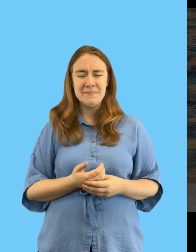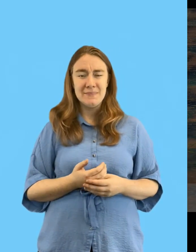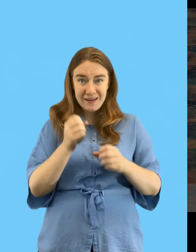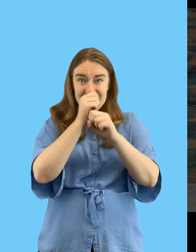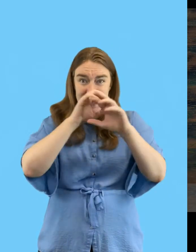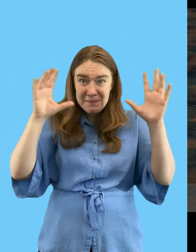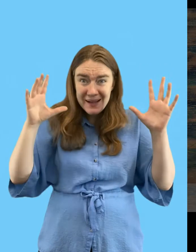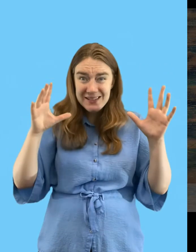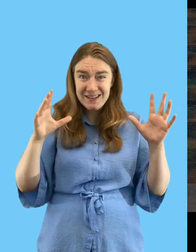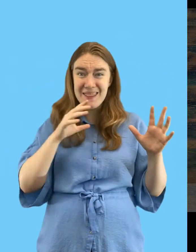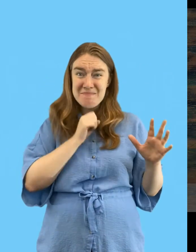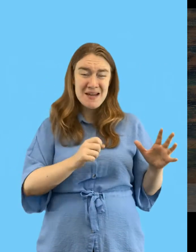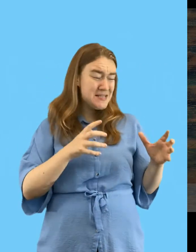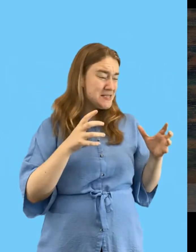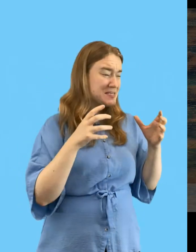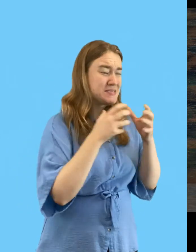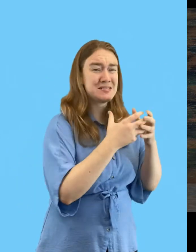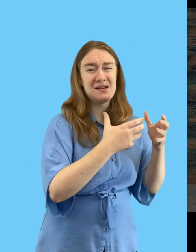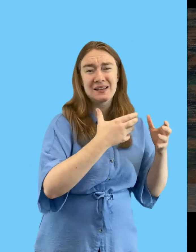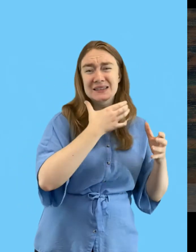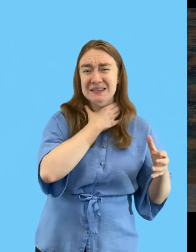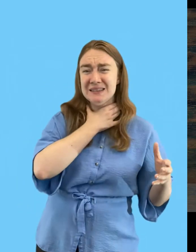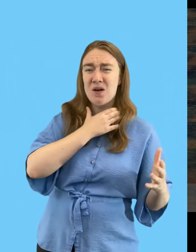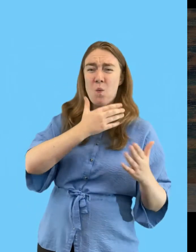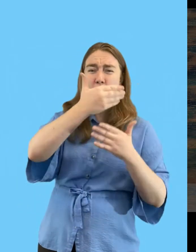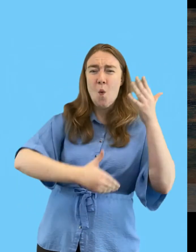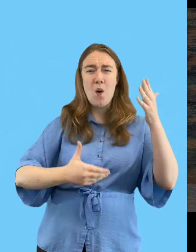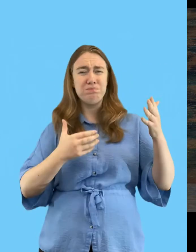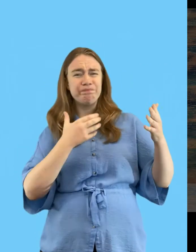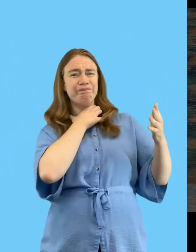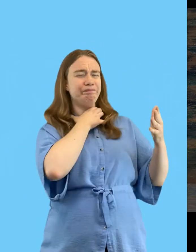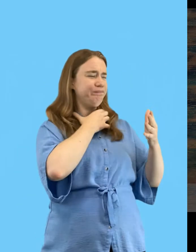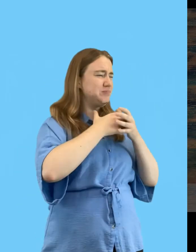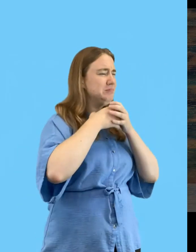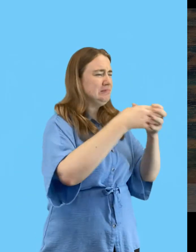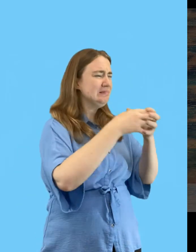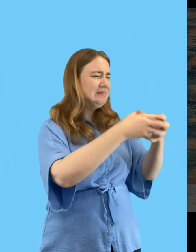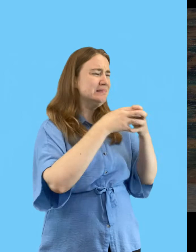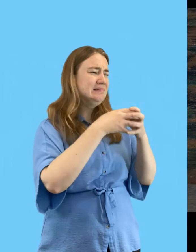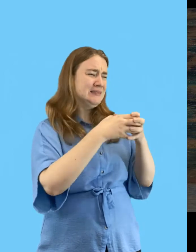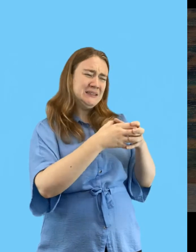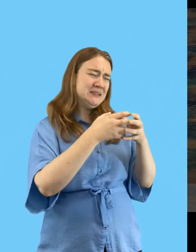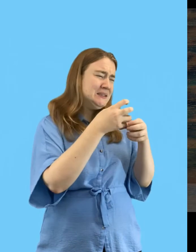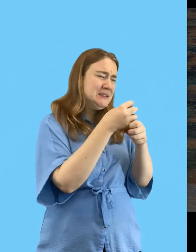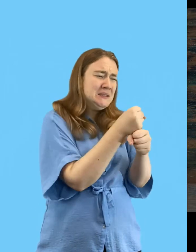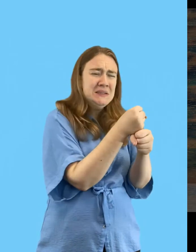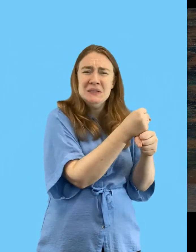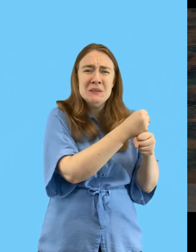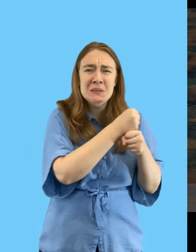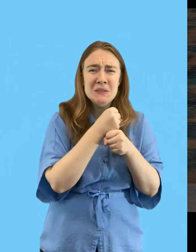Picture him grabbing his colleague by the collar up against the wall, throttling, choking, strangling